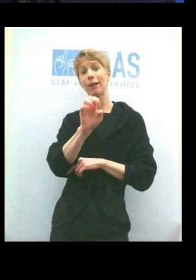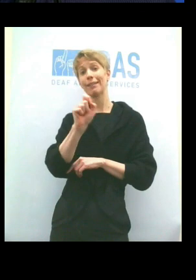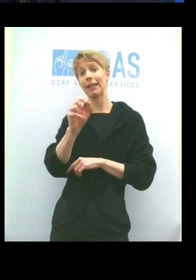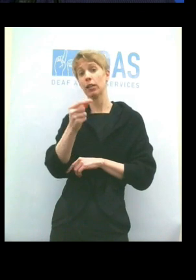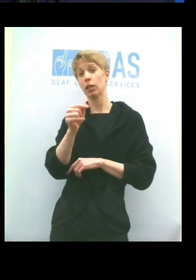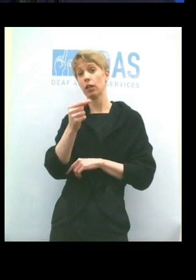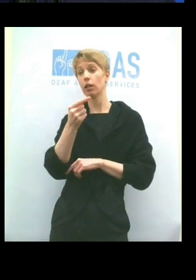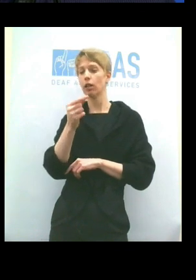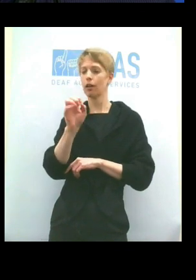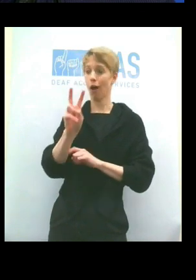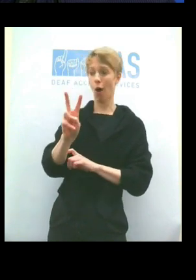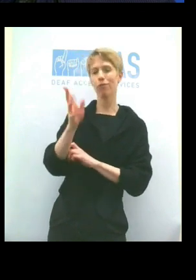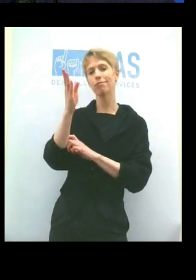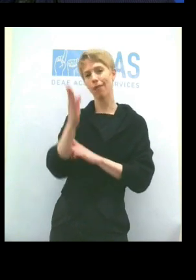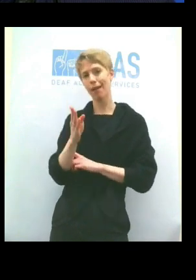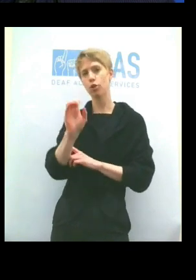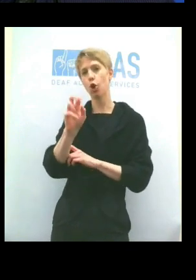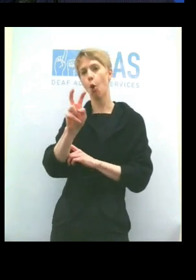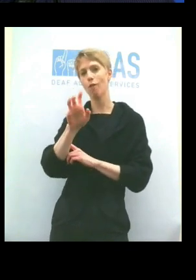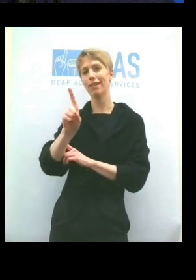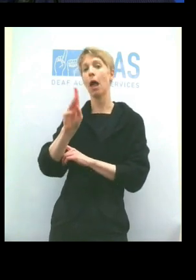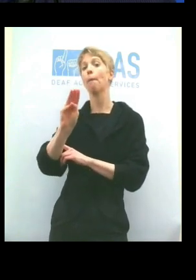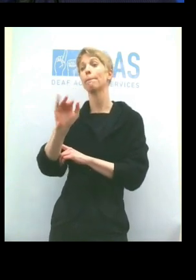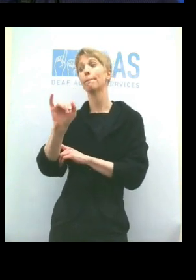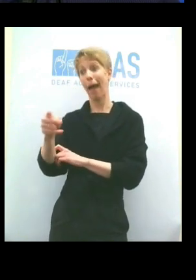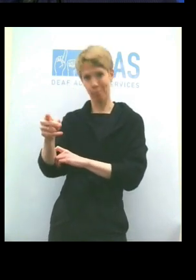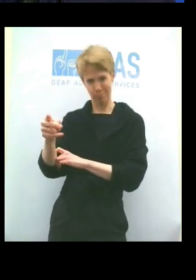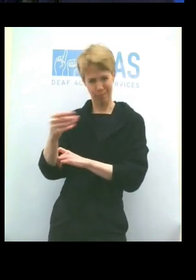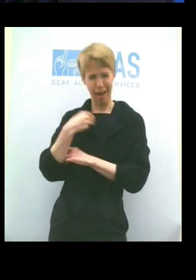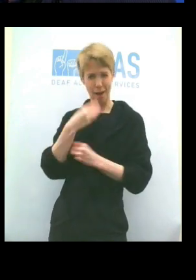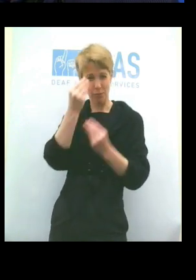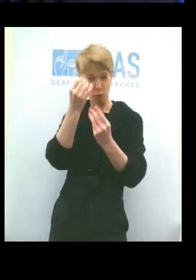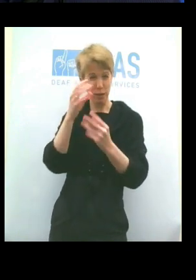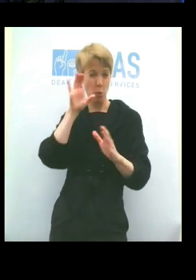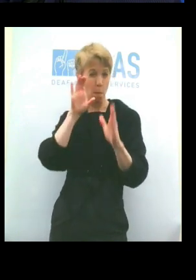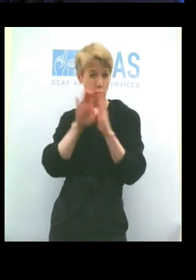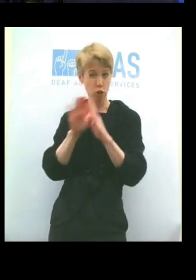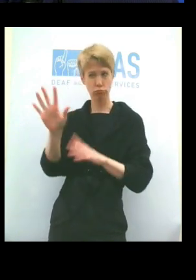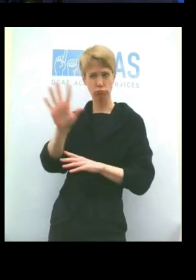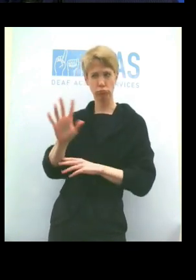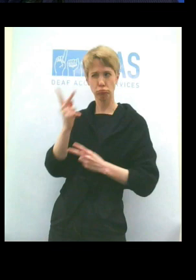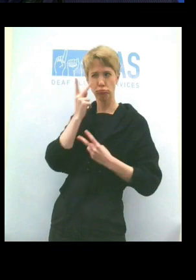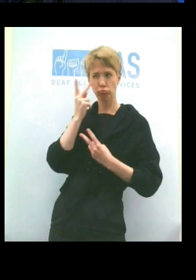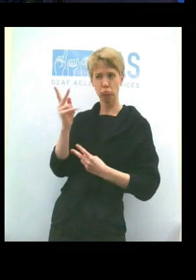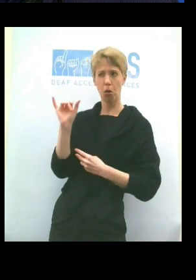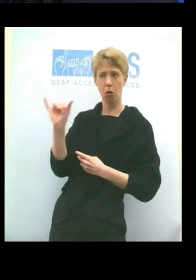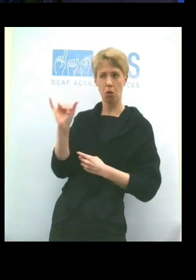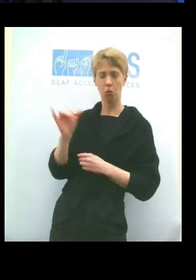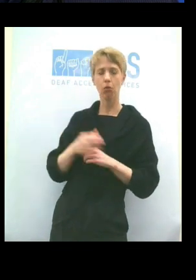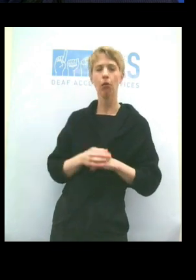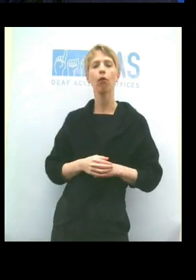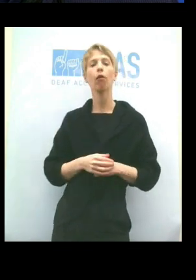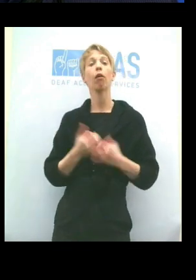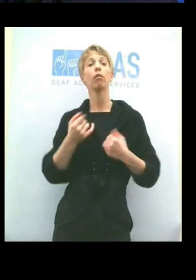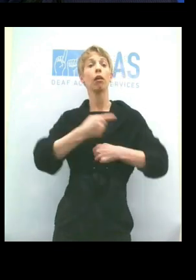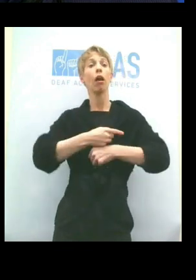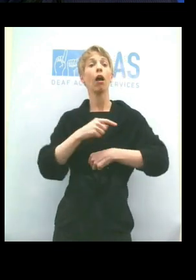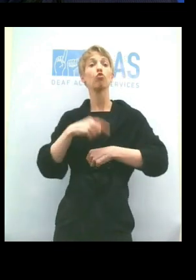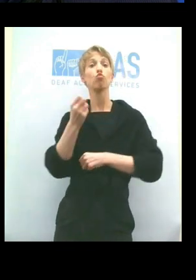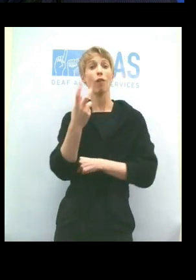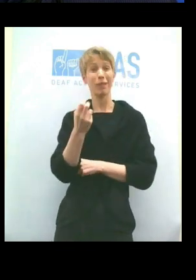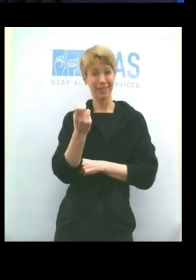erie.gov/COVID-map, which has the latest updated throughout the day. As of 12 p.m. today, as of noon, there